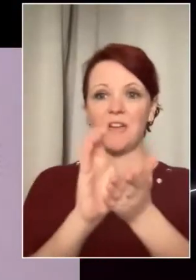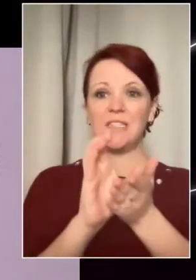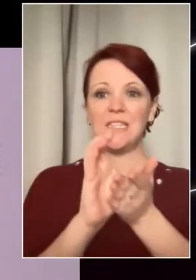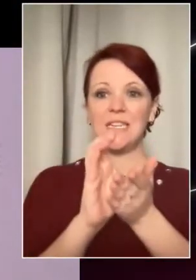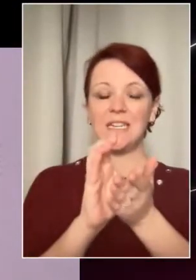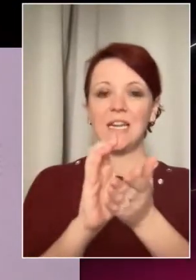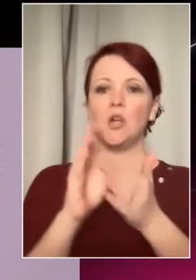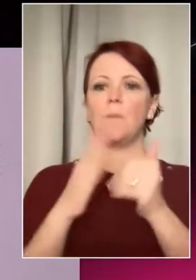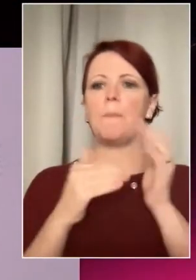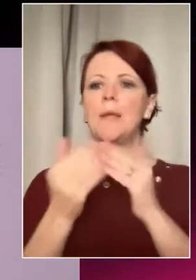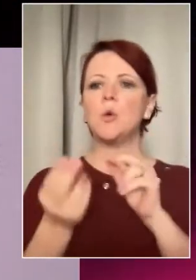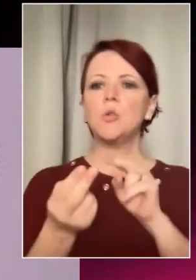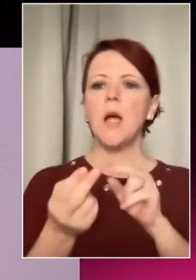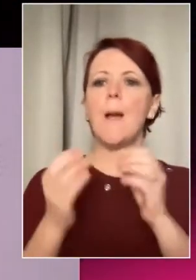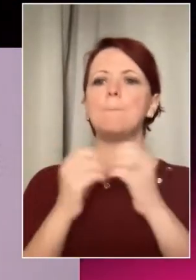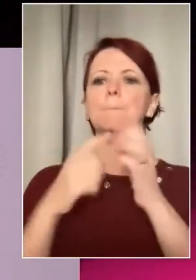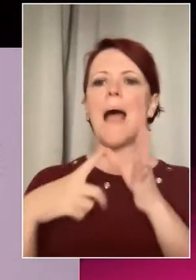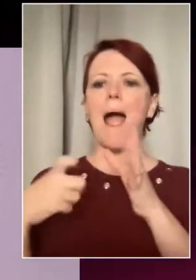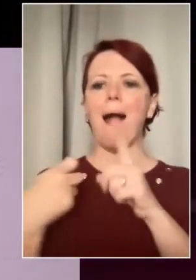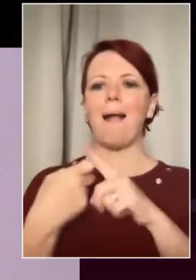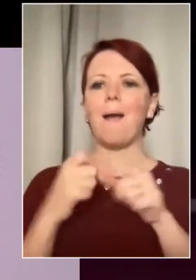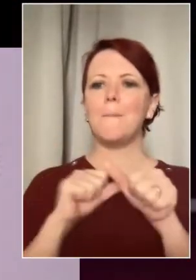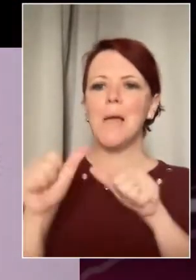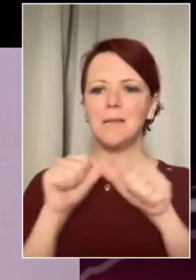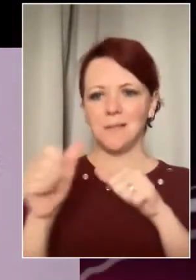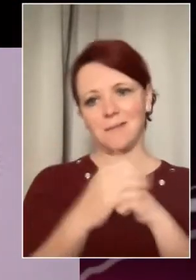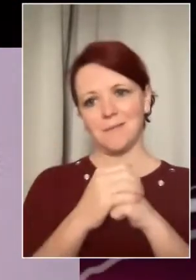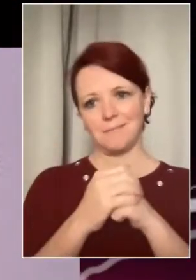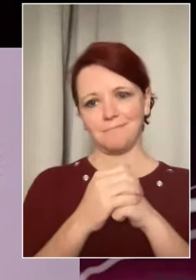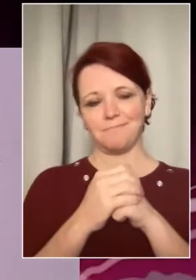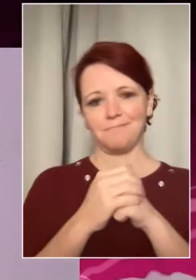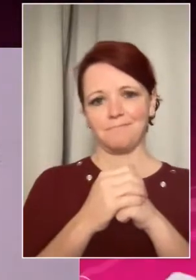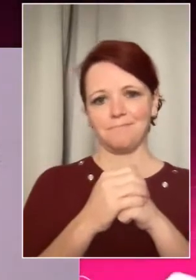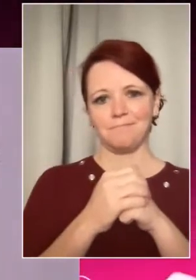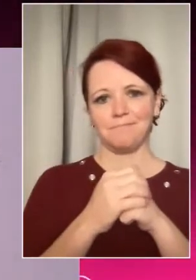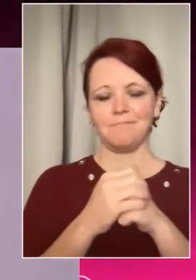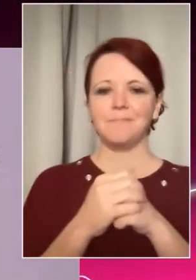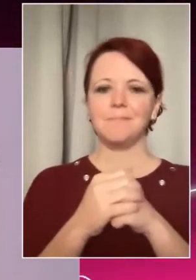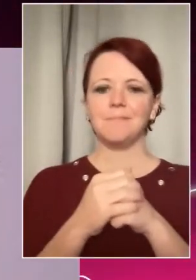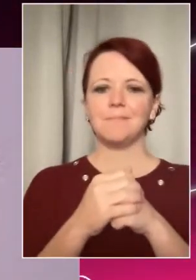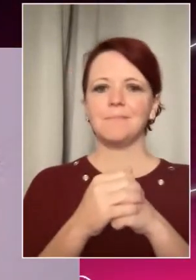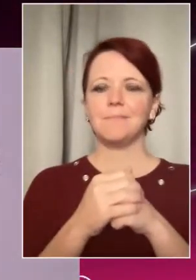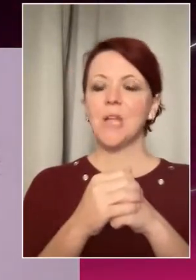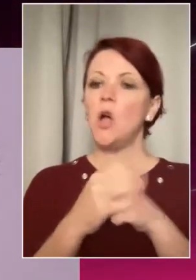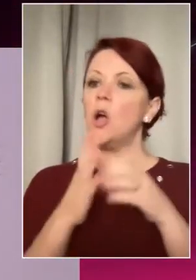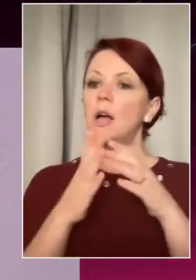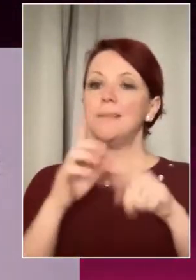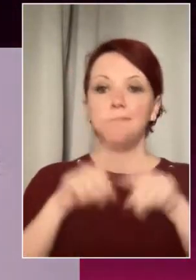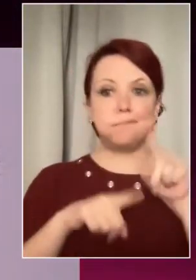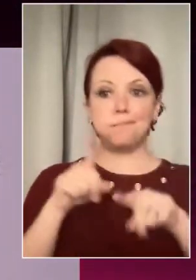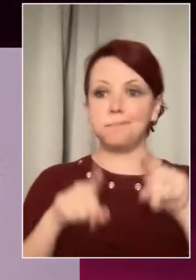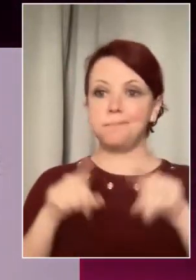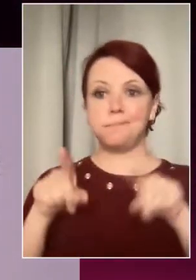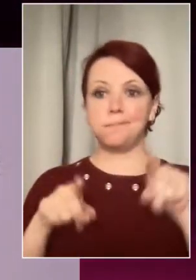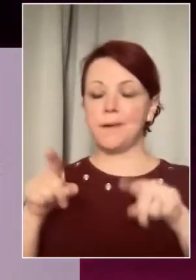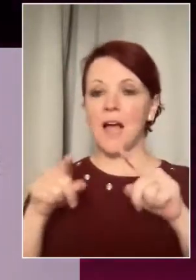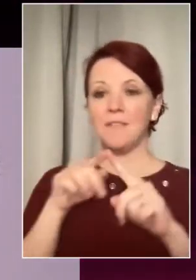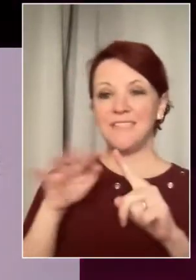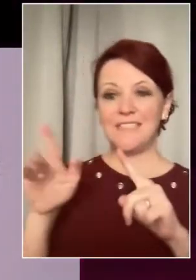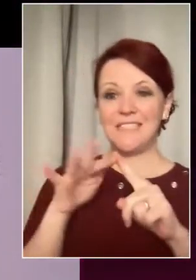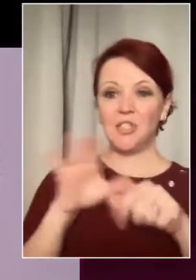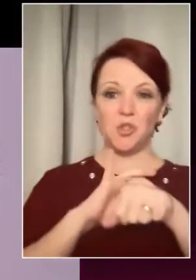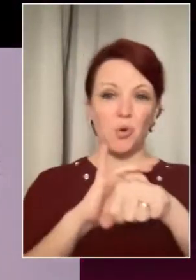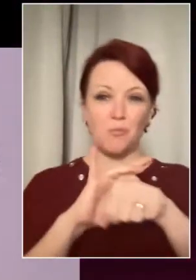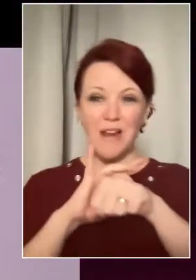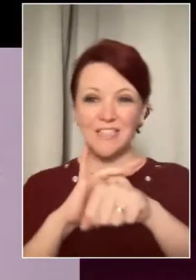training in digital skills they need to progress in fulfilling careers. The wide range of new digital apprenticeships plays a crucial role